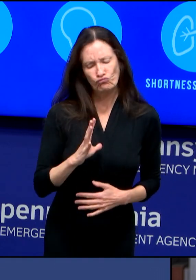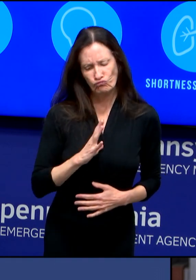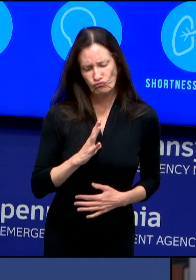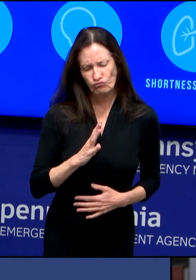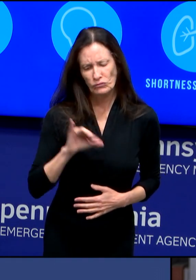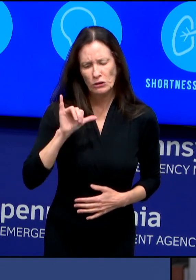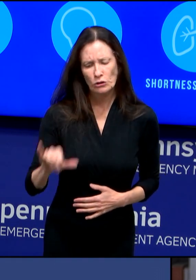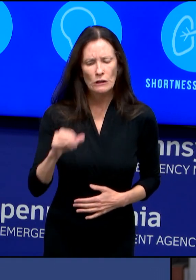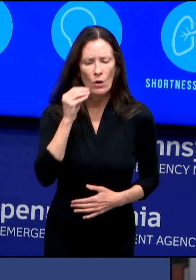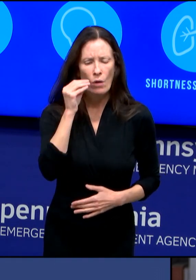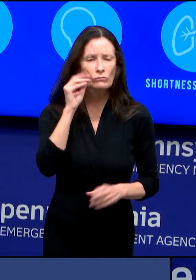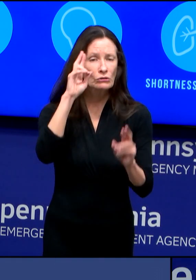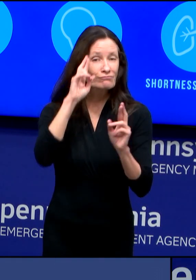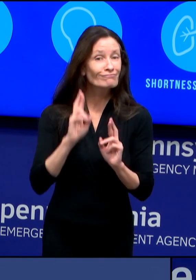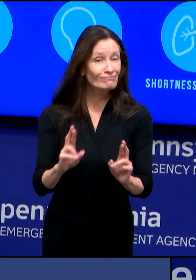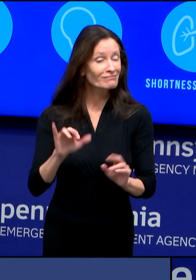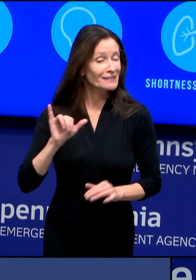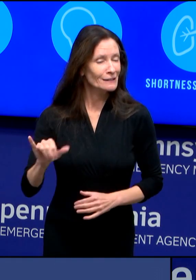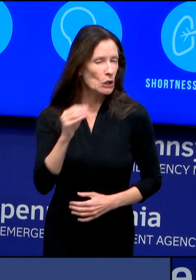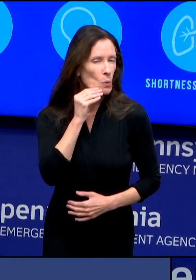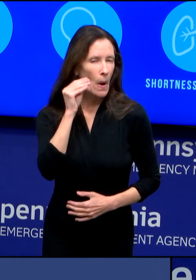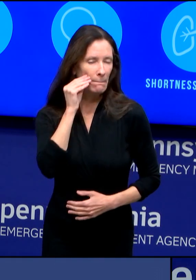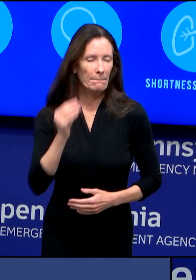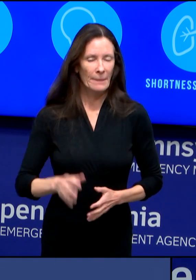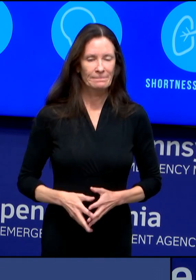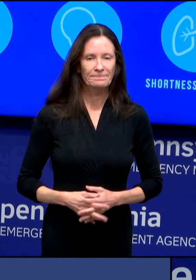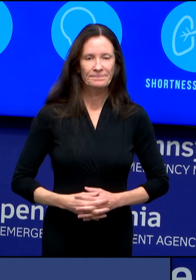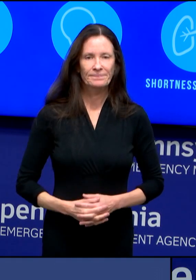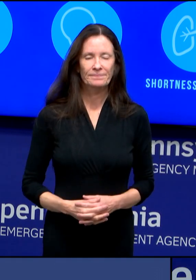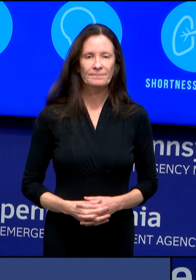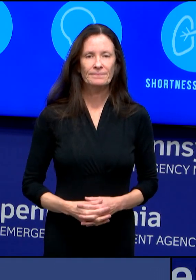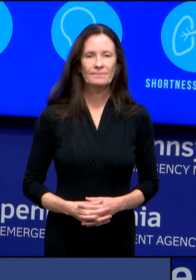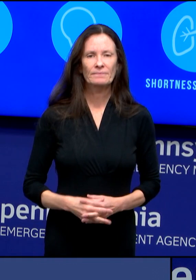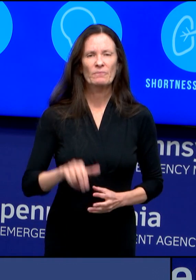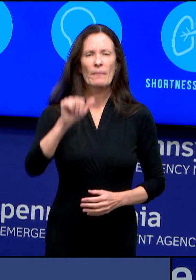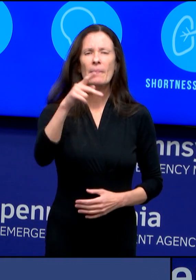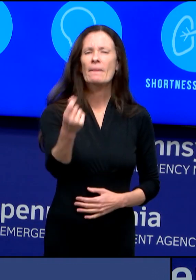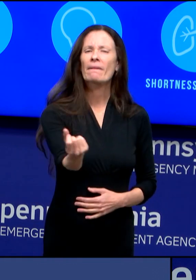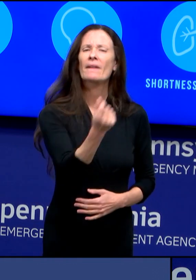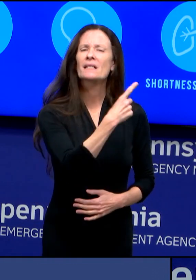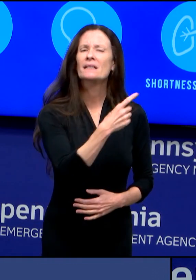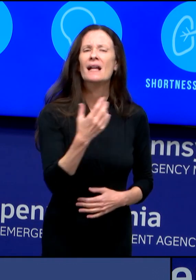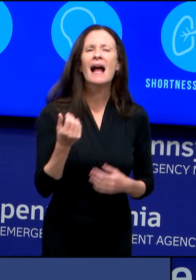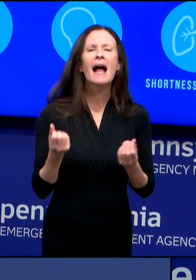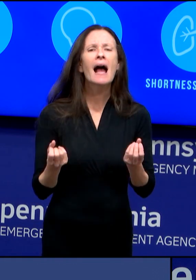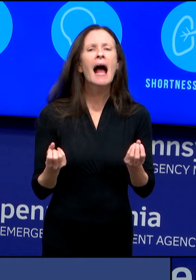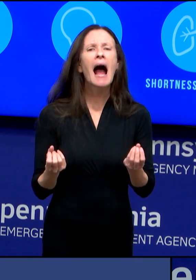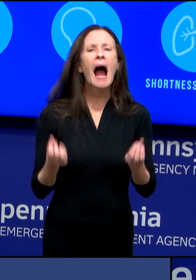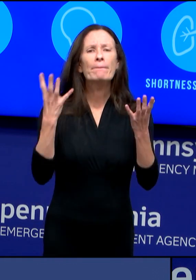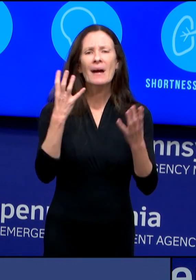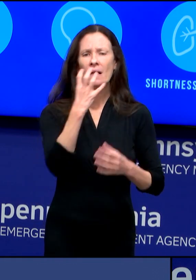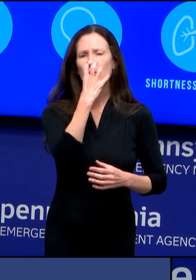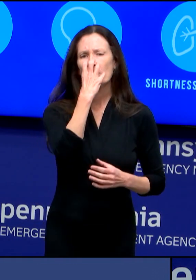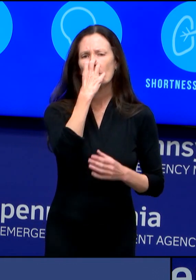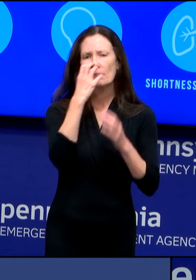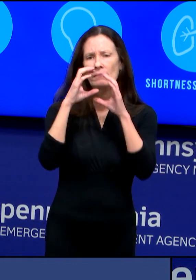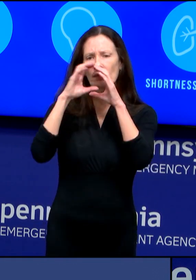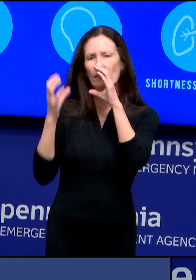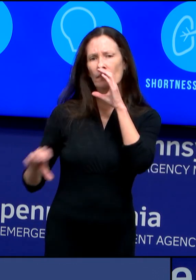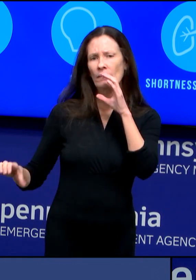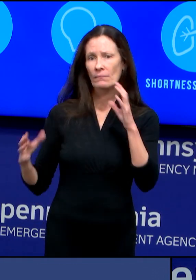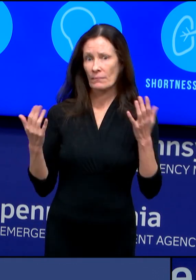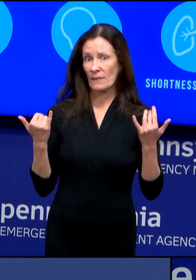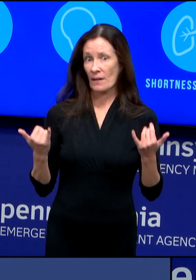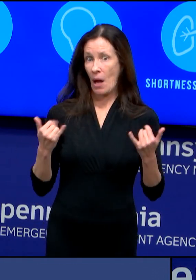Secretary Levine, from WFMZ, how many ventilators are currently available in Pennsylvania, and what is the Department of Health